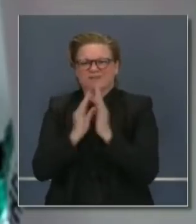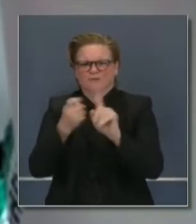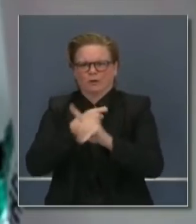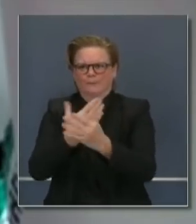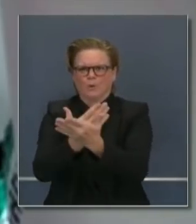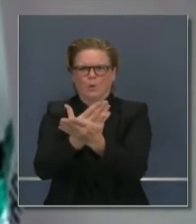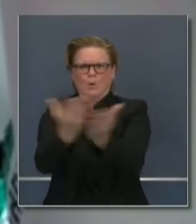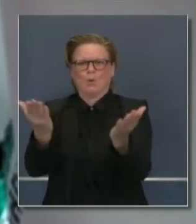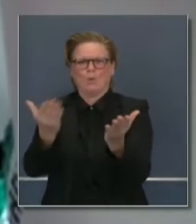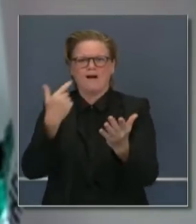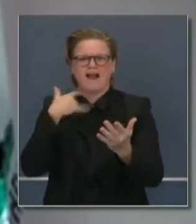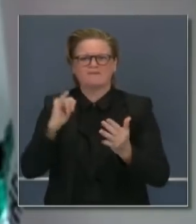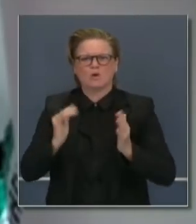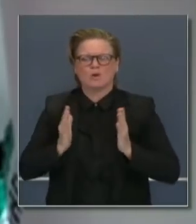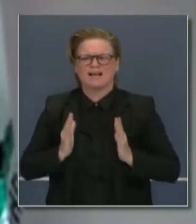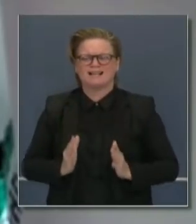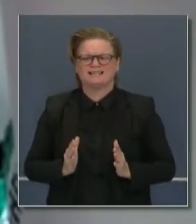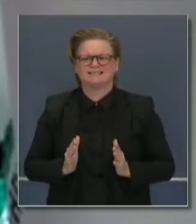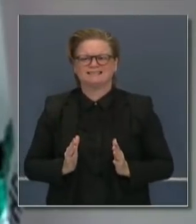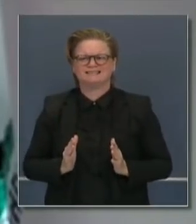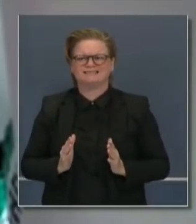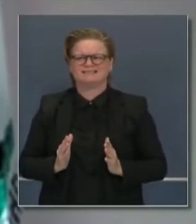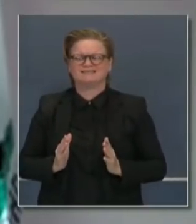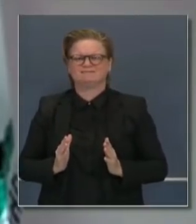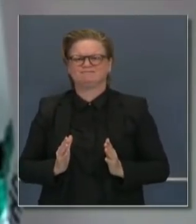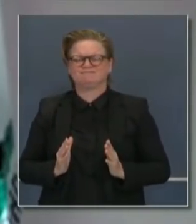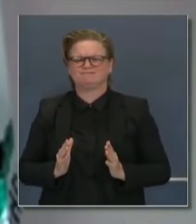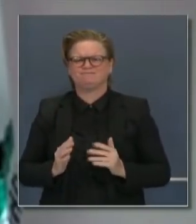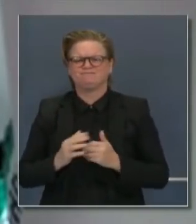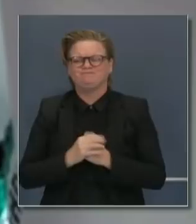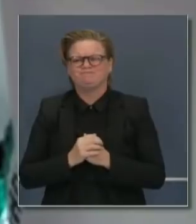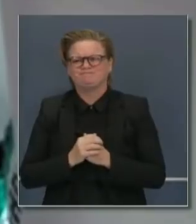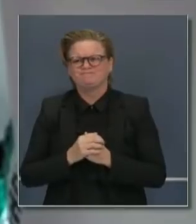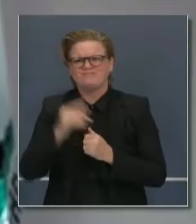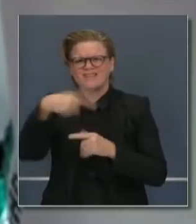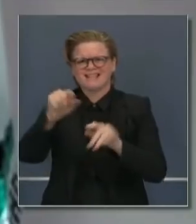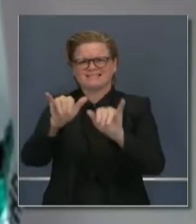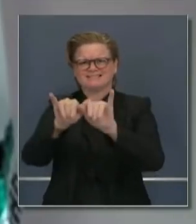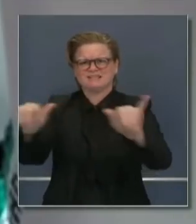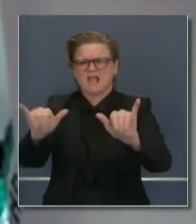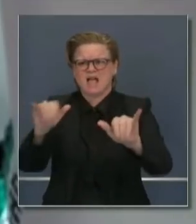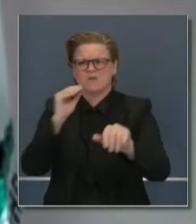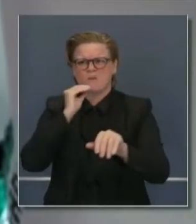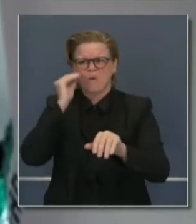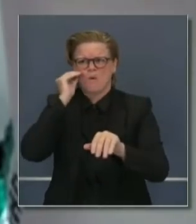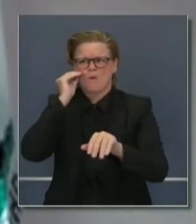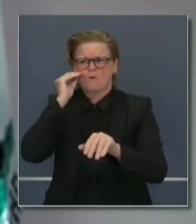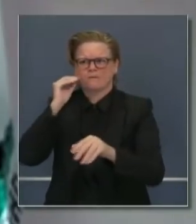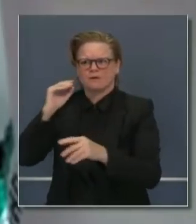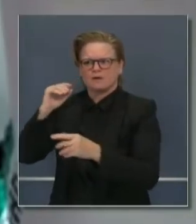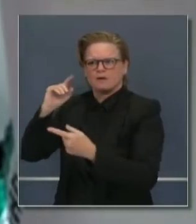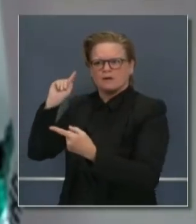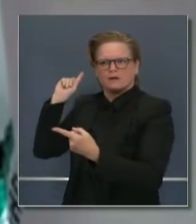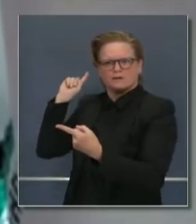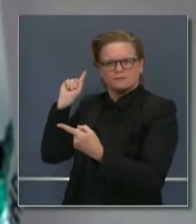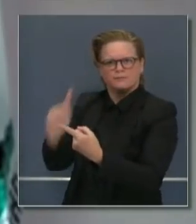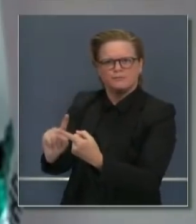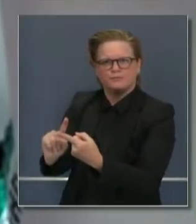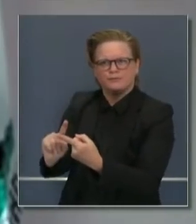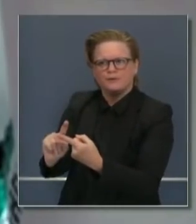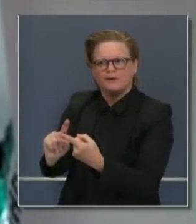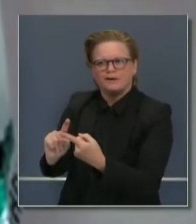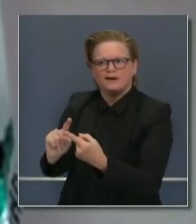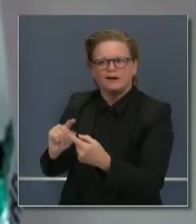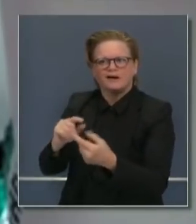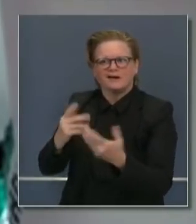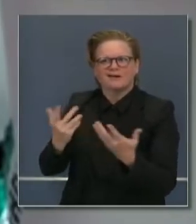coming together and reducing transmission through our own actions, not just how to mix safely, as we've been talking